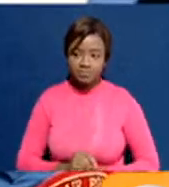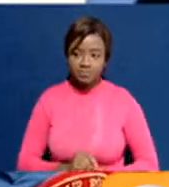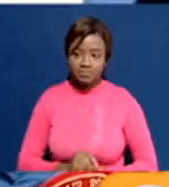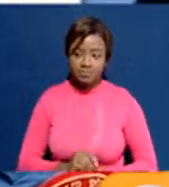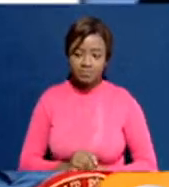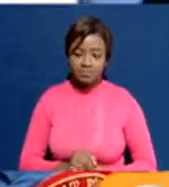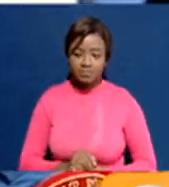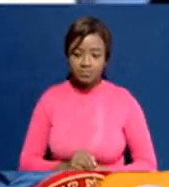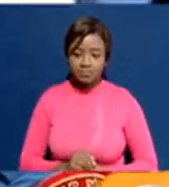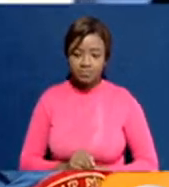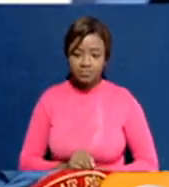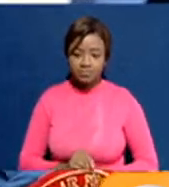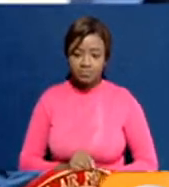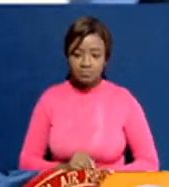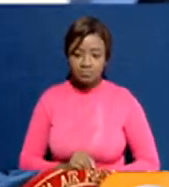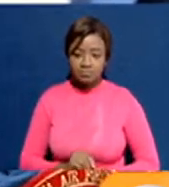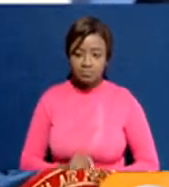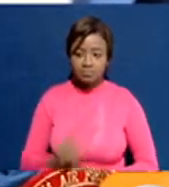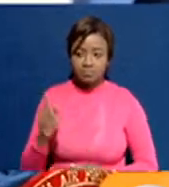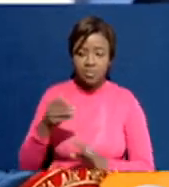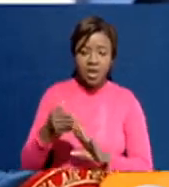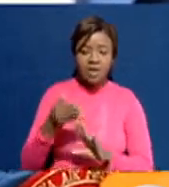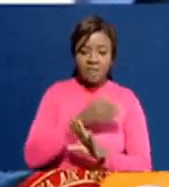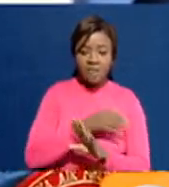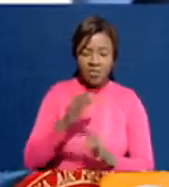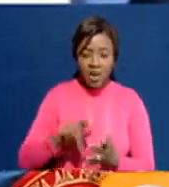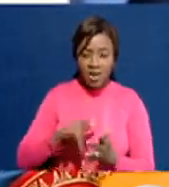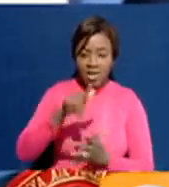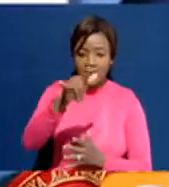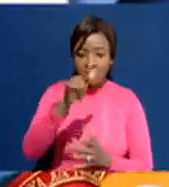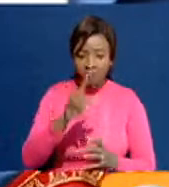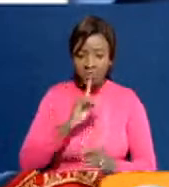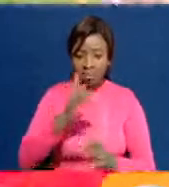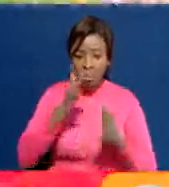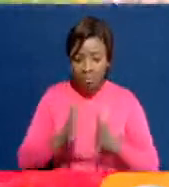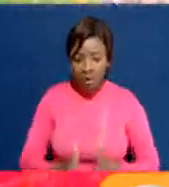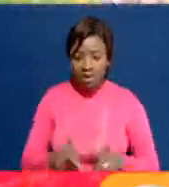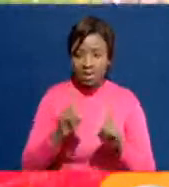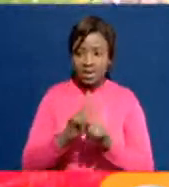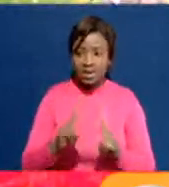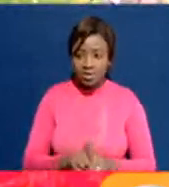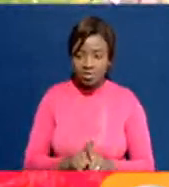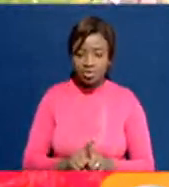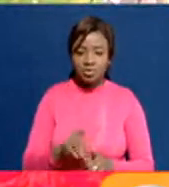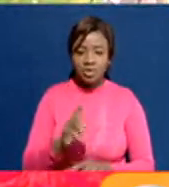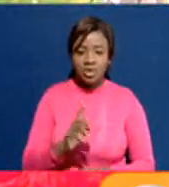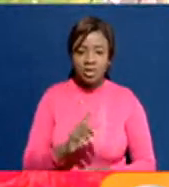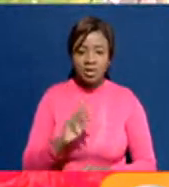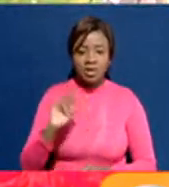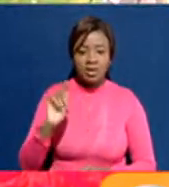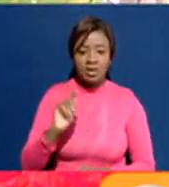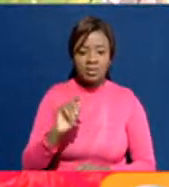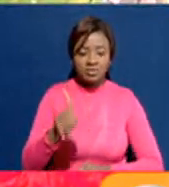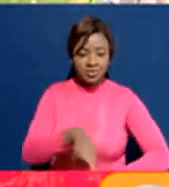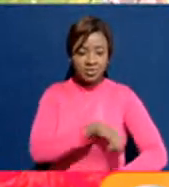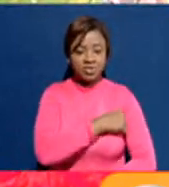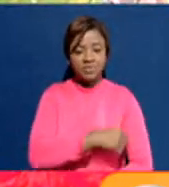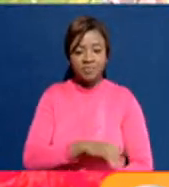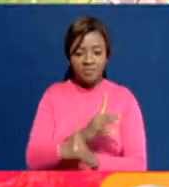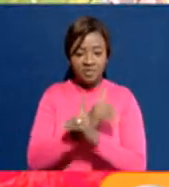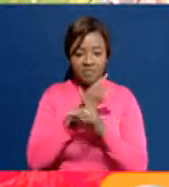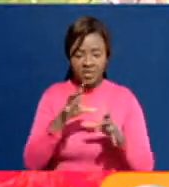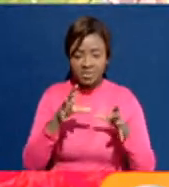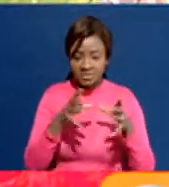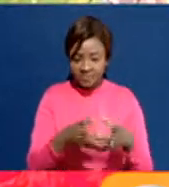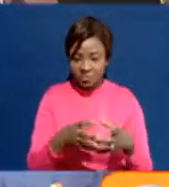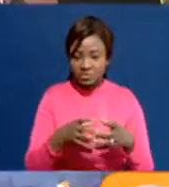Francis Omondi Ogolla, the former Air Force commander and vice chief of defense forces, has stepped up the ladder to become the man in